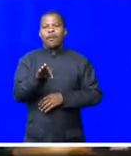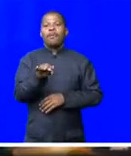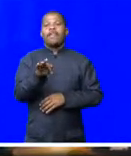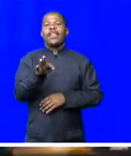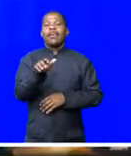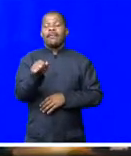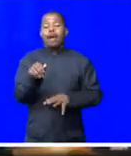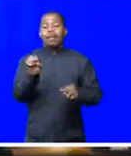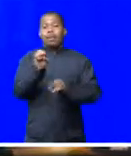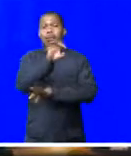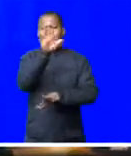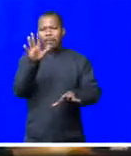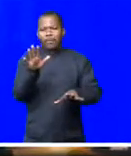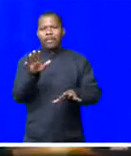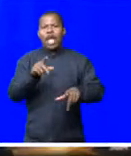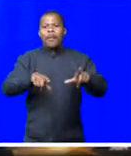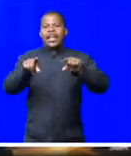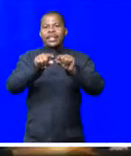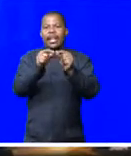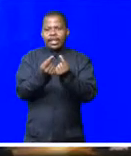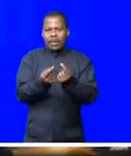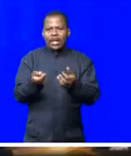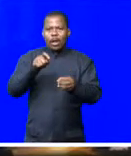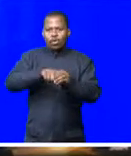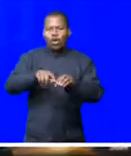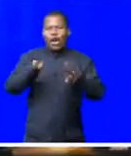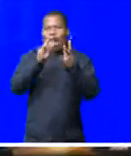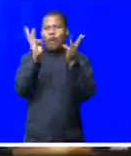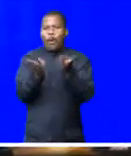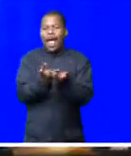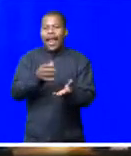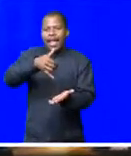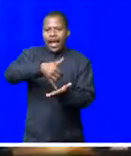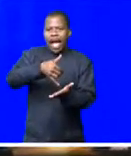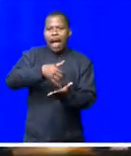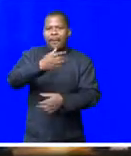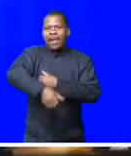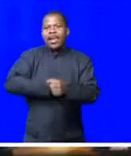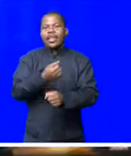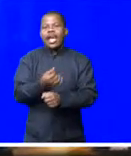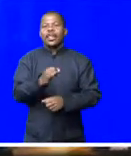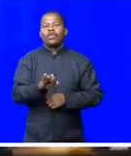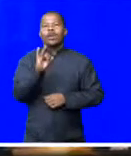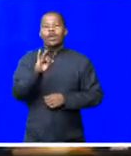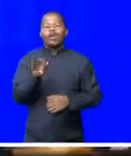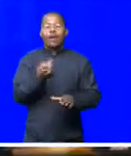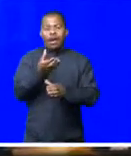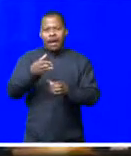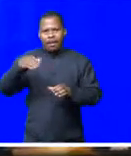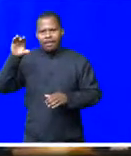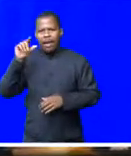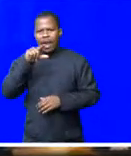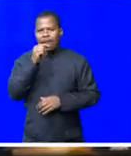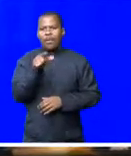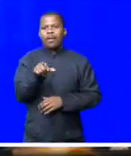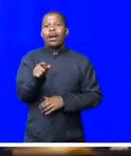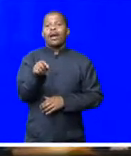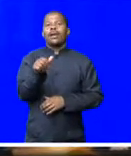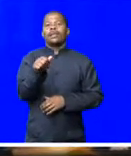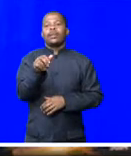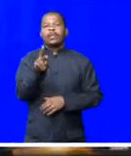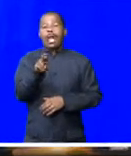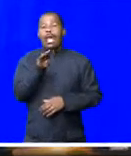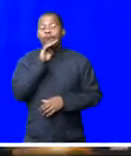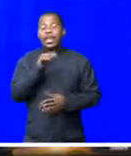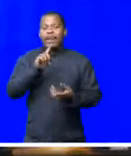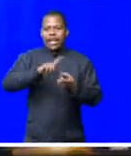iFIFA sememetele ukuthi emakhethelo esive latongelela imidlalo yenze bemhlaba iminyaka ka-2022 even laseQatar avumeleke kutane